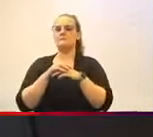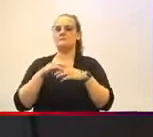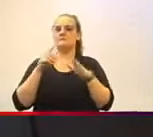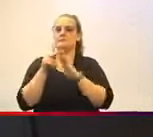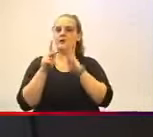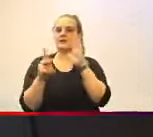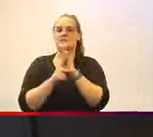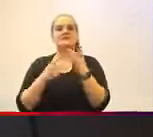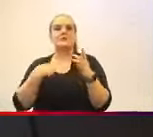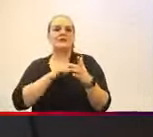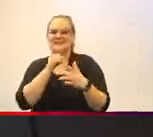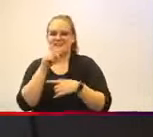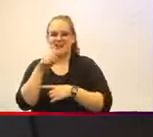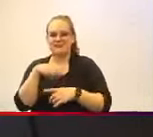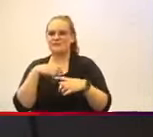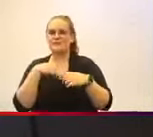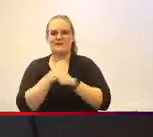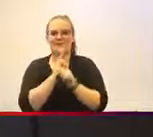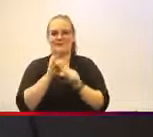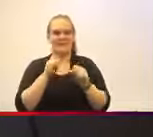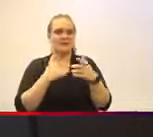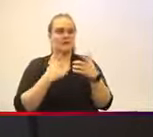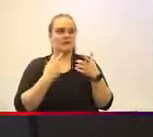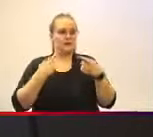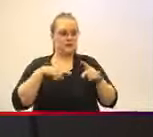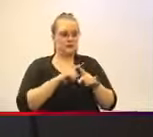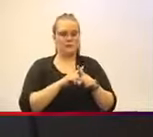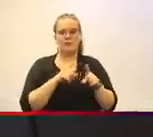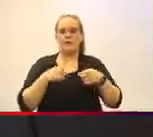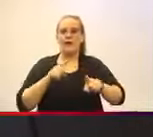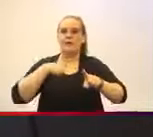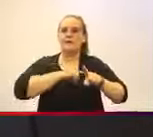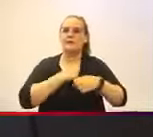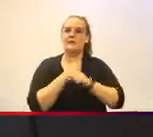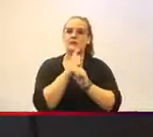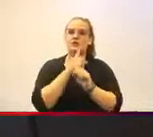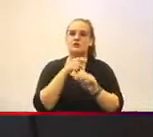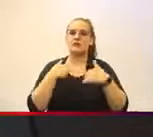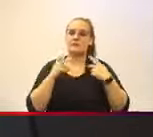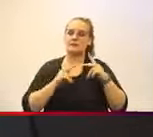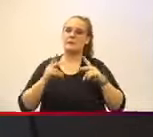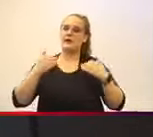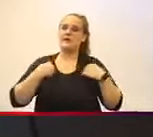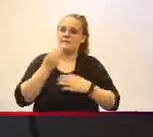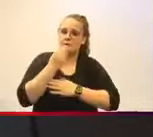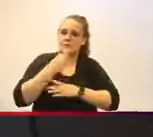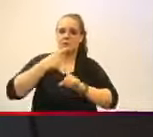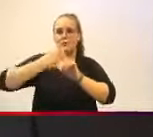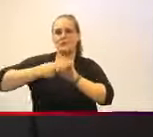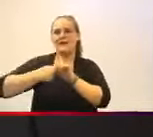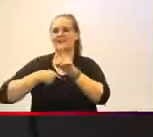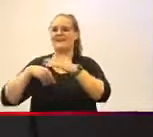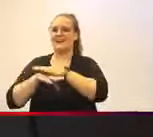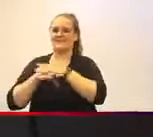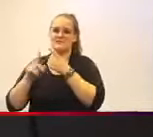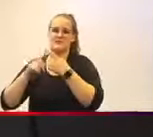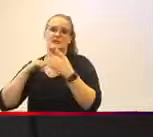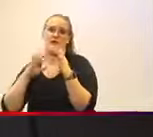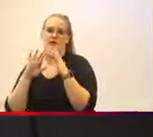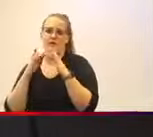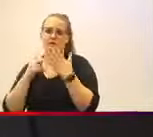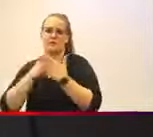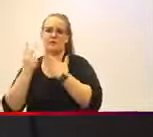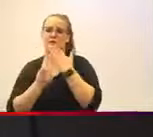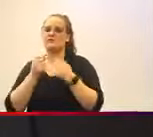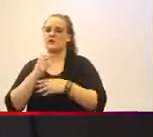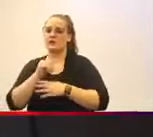of trying to be sure that our young people had food, rent, and access to our online programs so they wouldn't be isolated